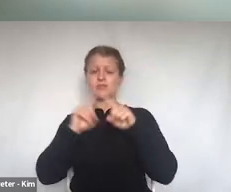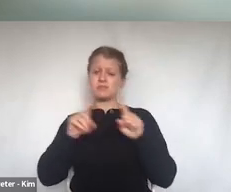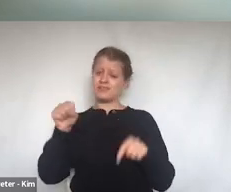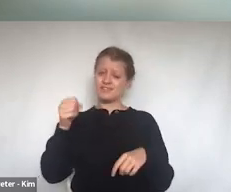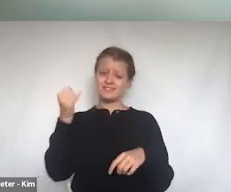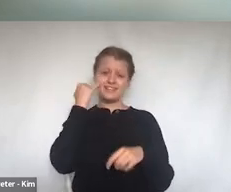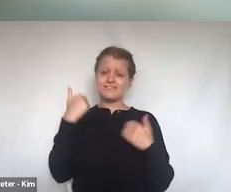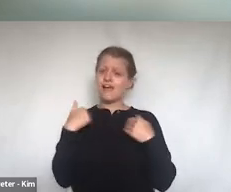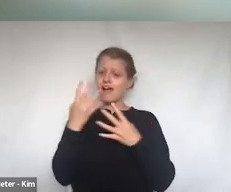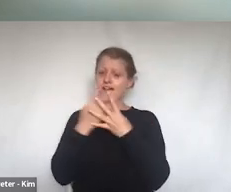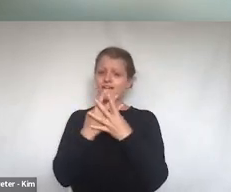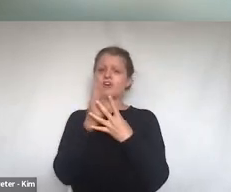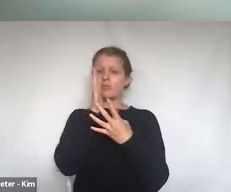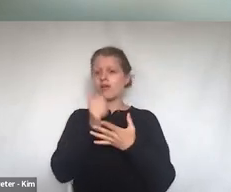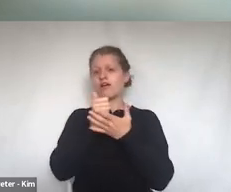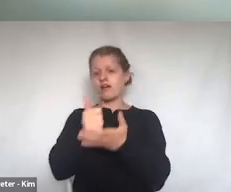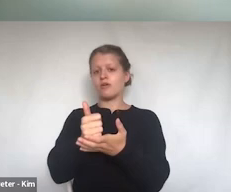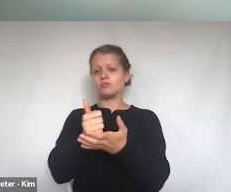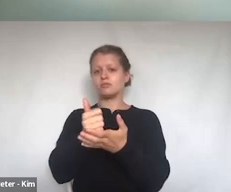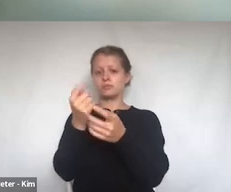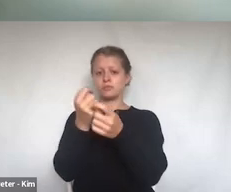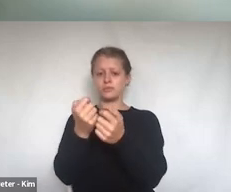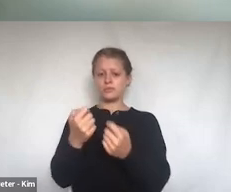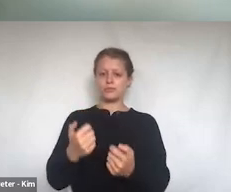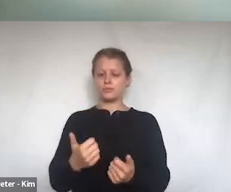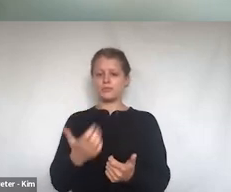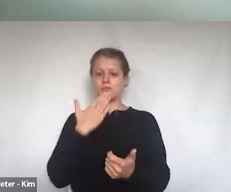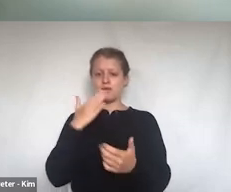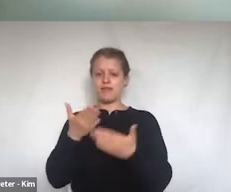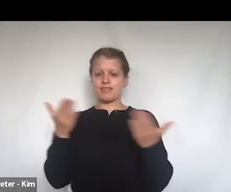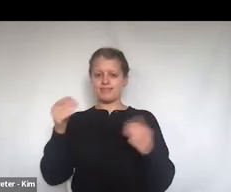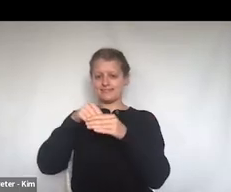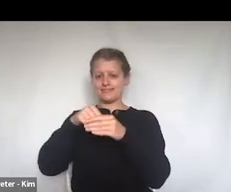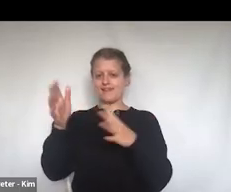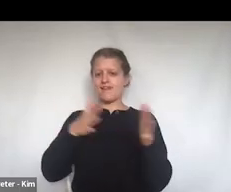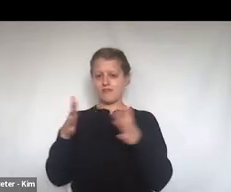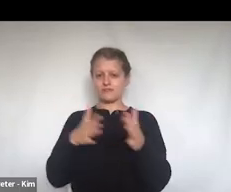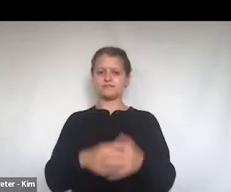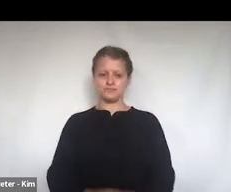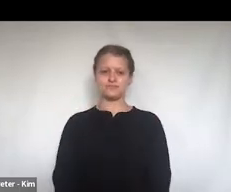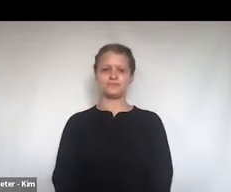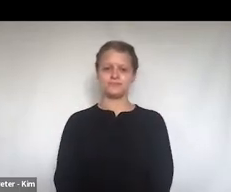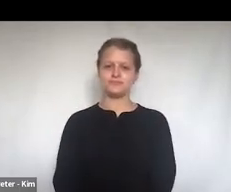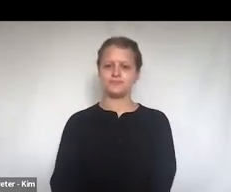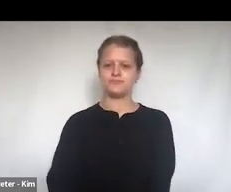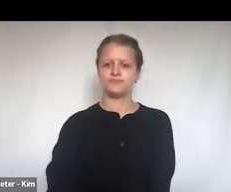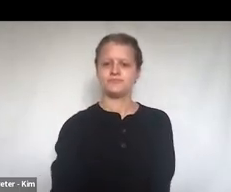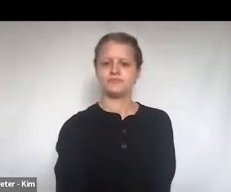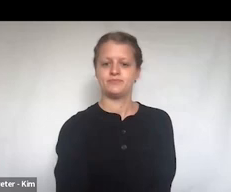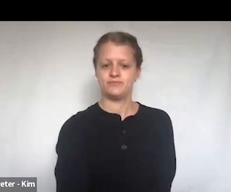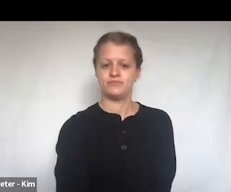outside or and exposed to smoky air. That would be a good move. Great. Thank you so